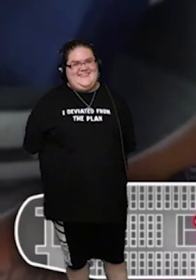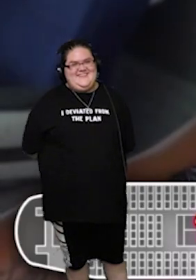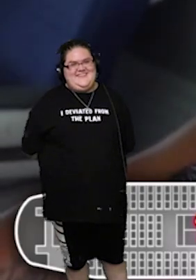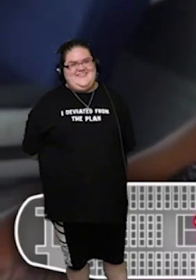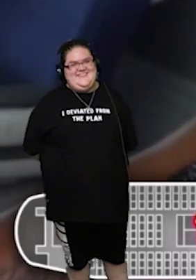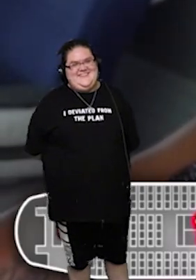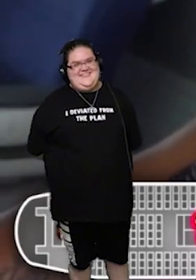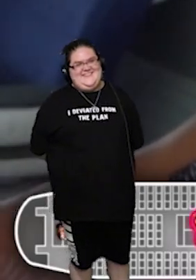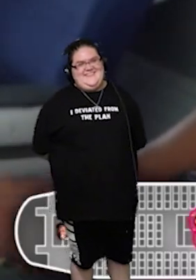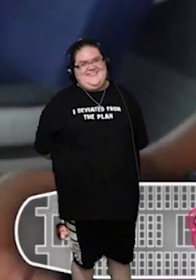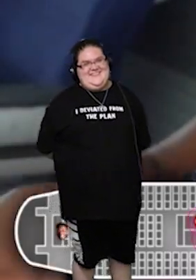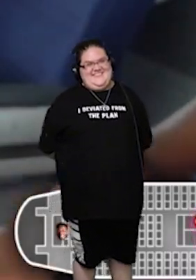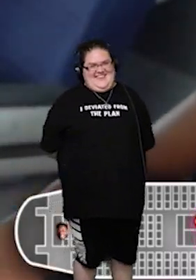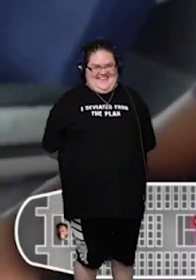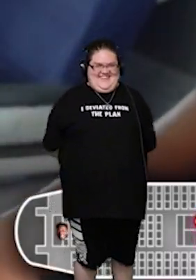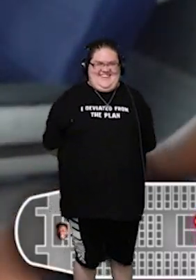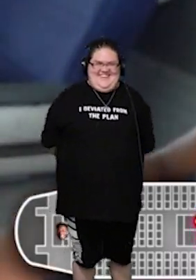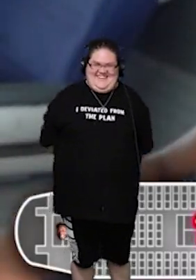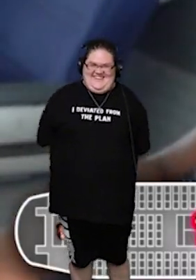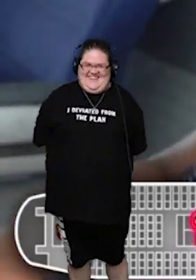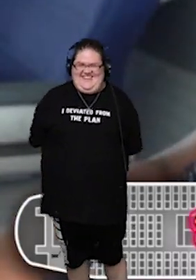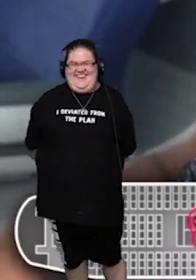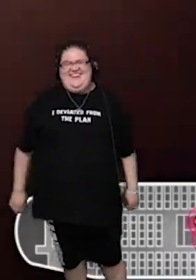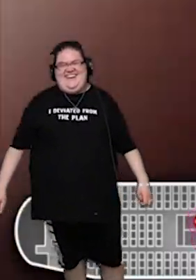fucking knew it. Should we have seats again? Yeah.